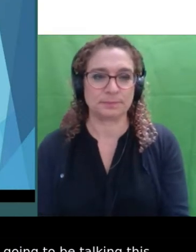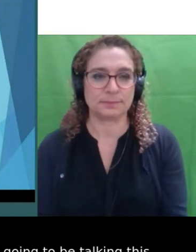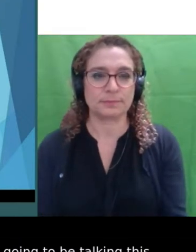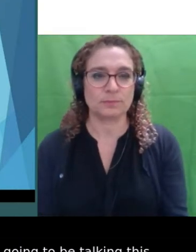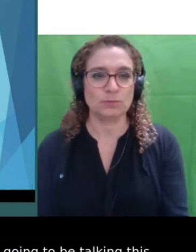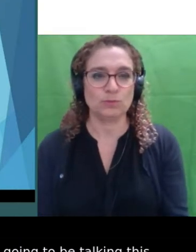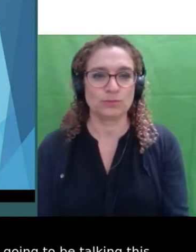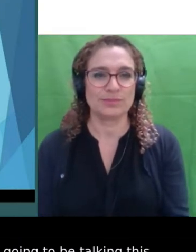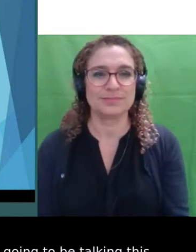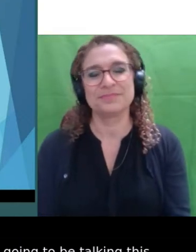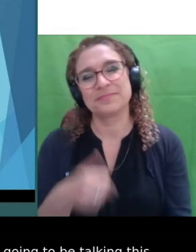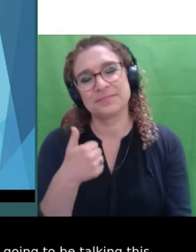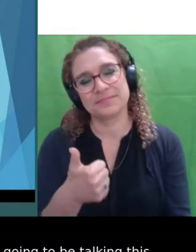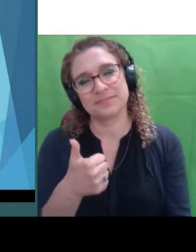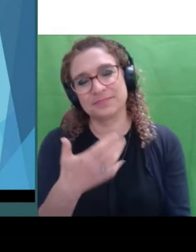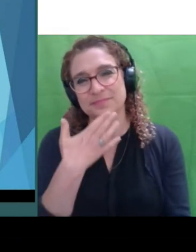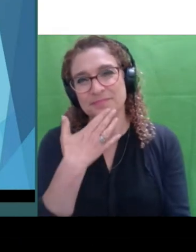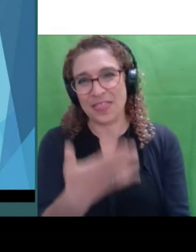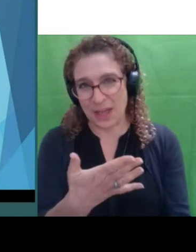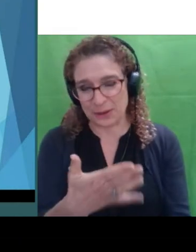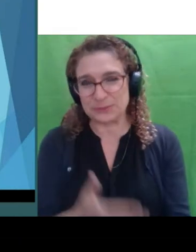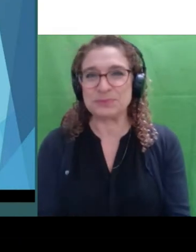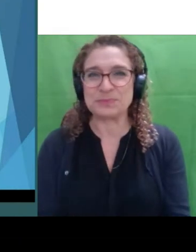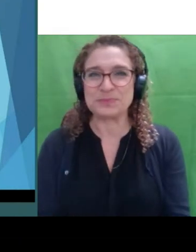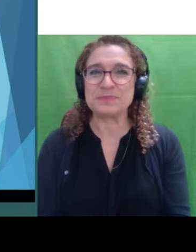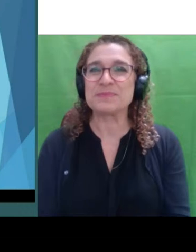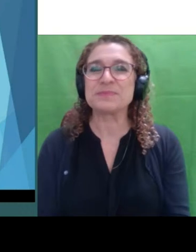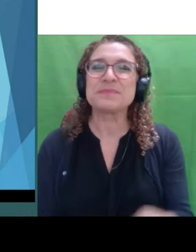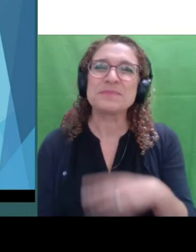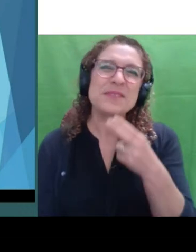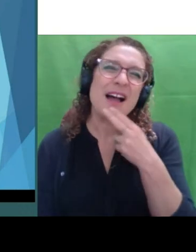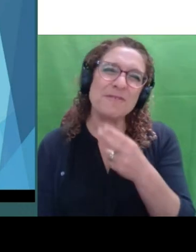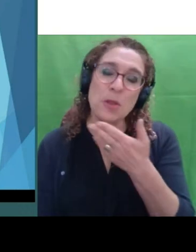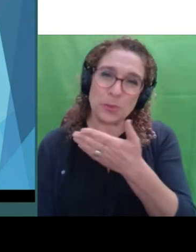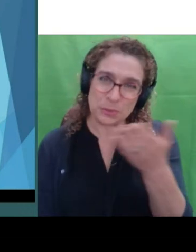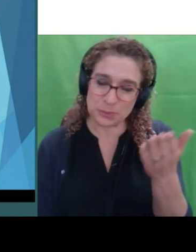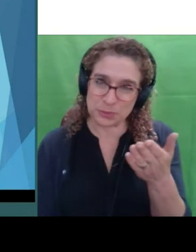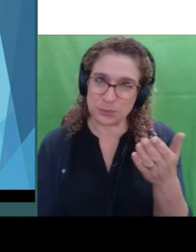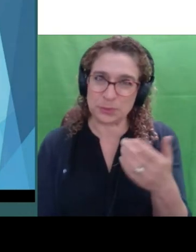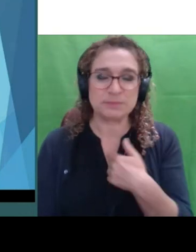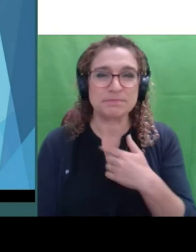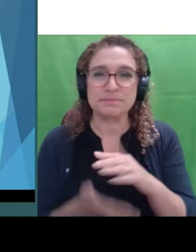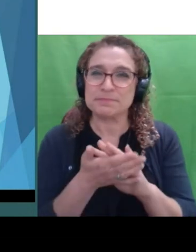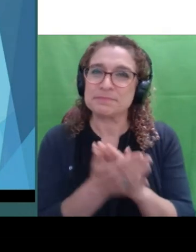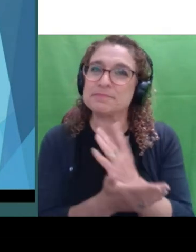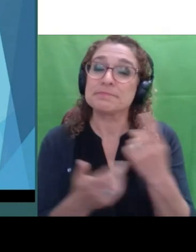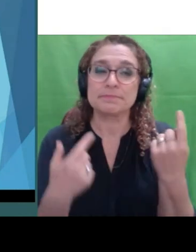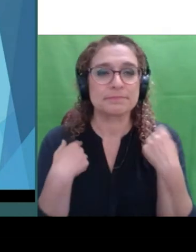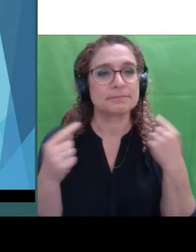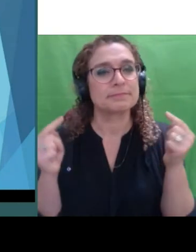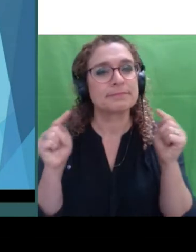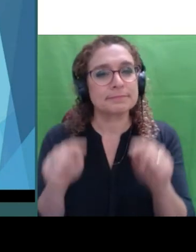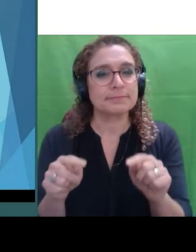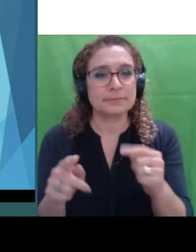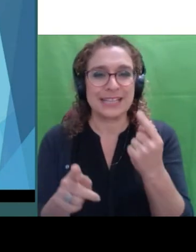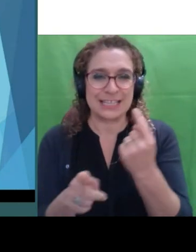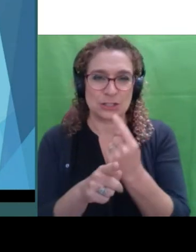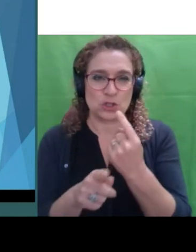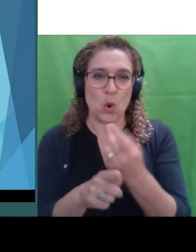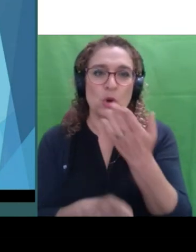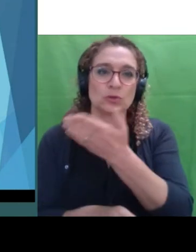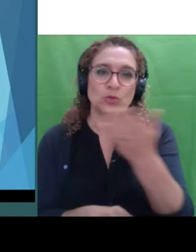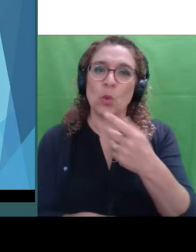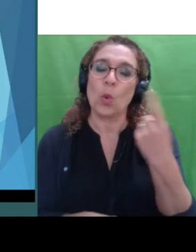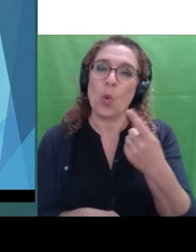kind introduction and good afternoon everyone i'm delighted to be talking to a group of pharmacists who i